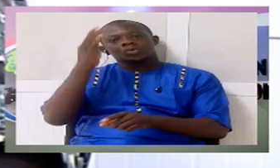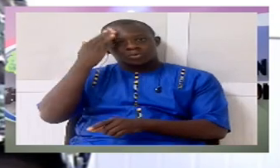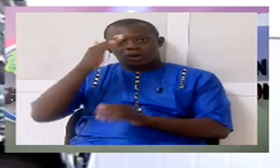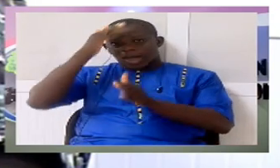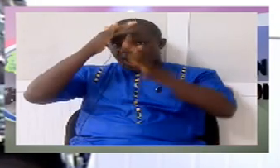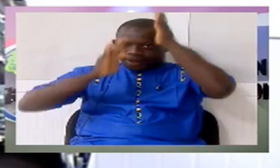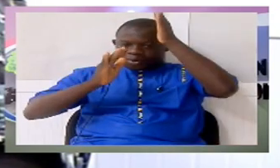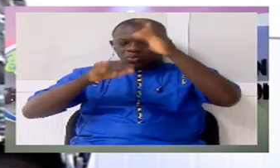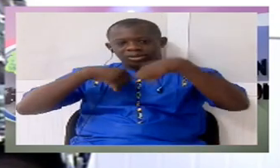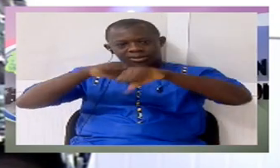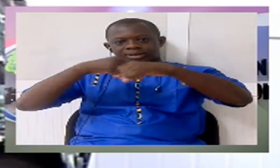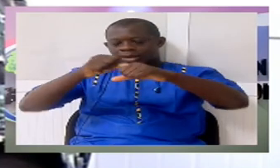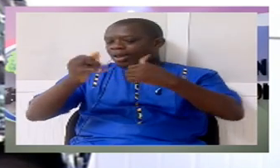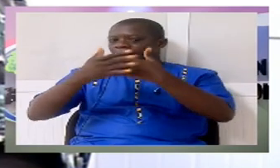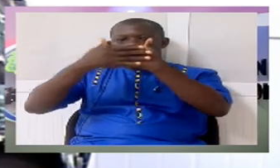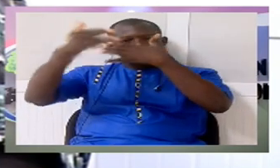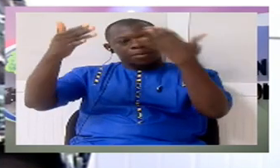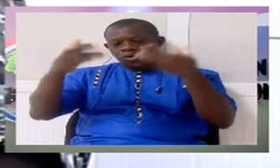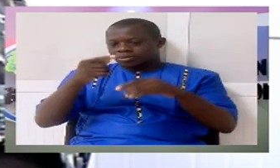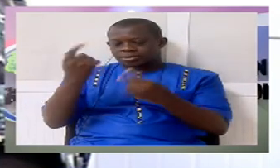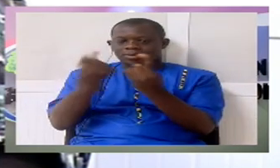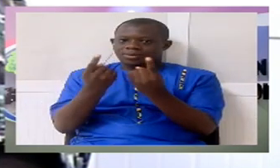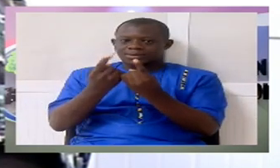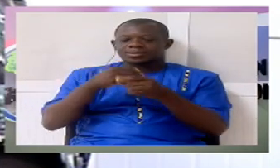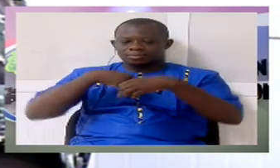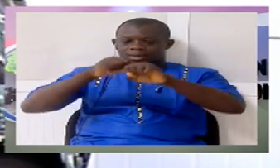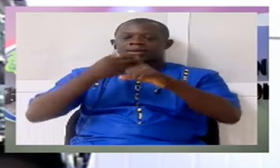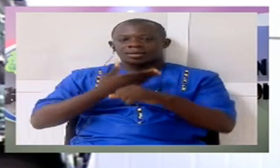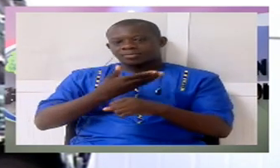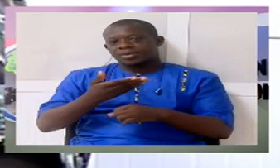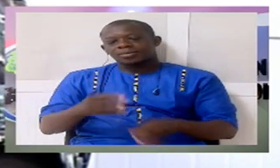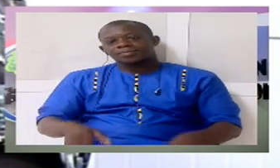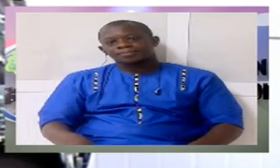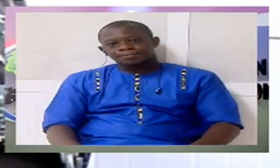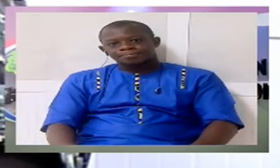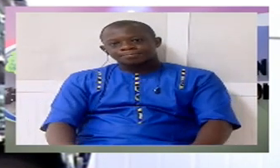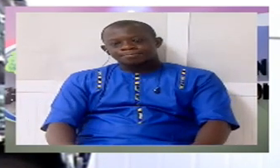No, for a soldier, what you are taught, many things.